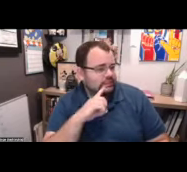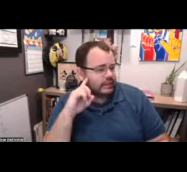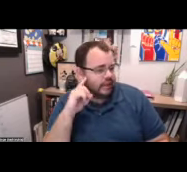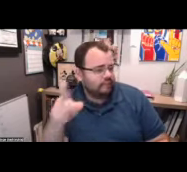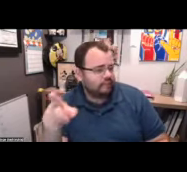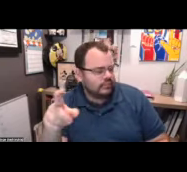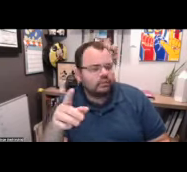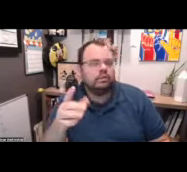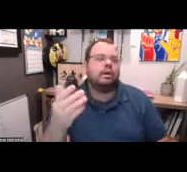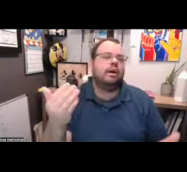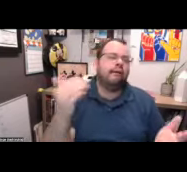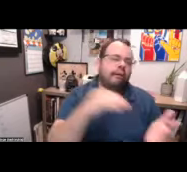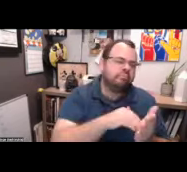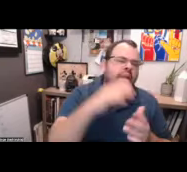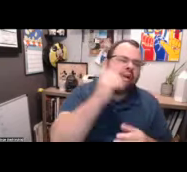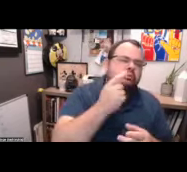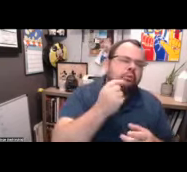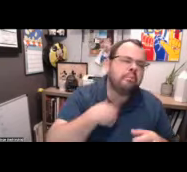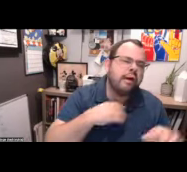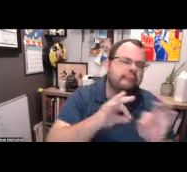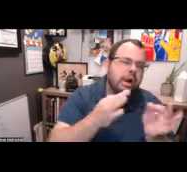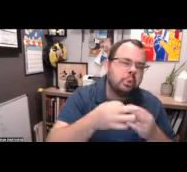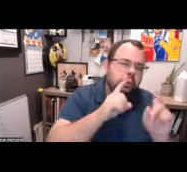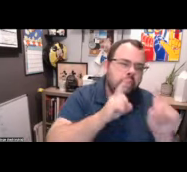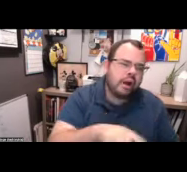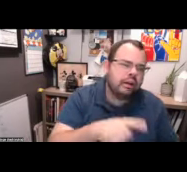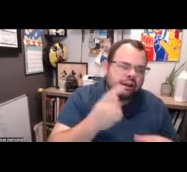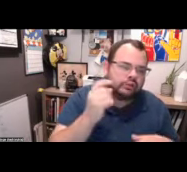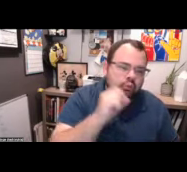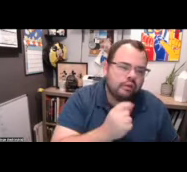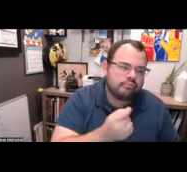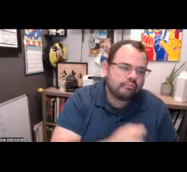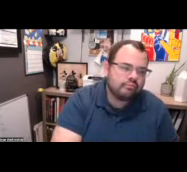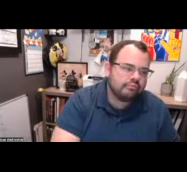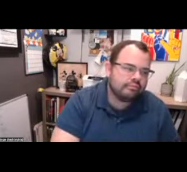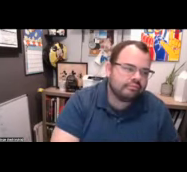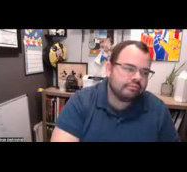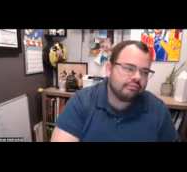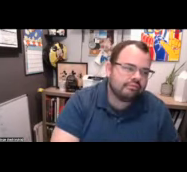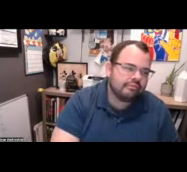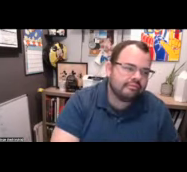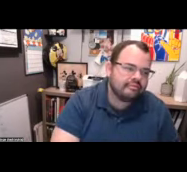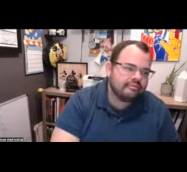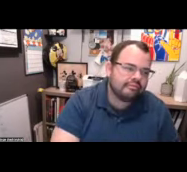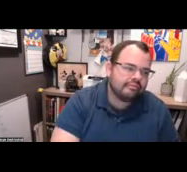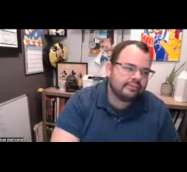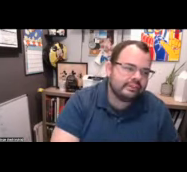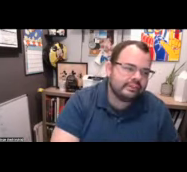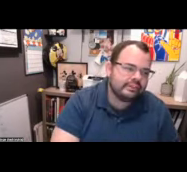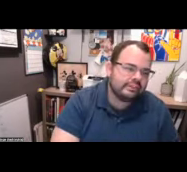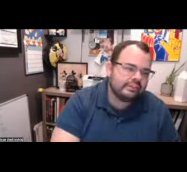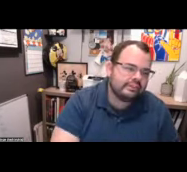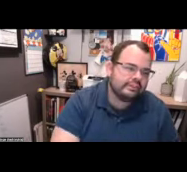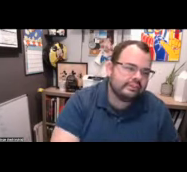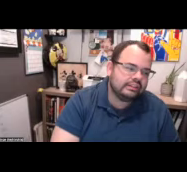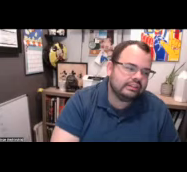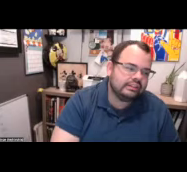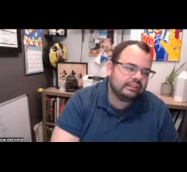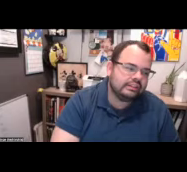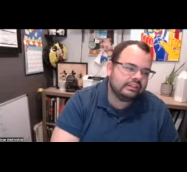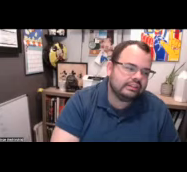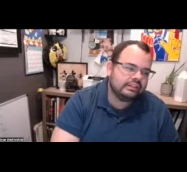anything. So they noticed at that point, because they're like, don't do this, don't do this. And I kept going like if nothing. And that's when they realized